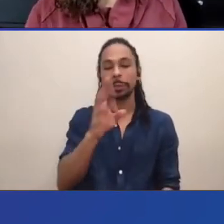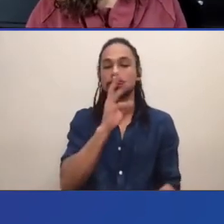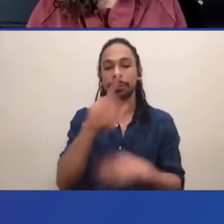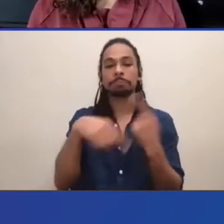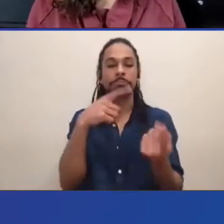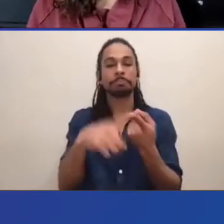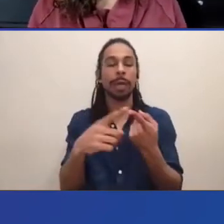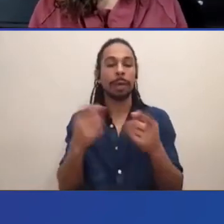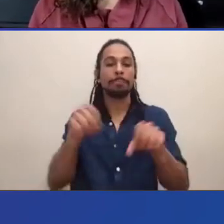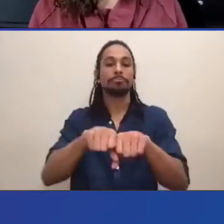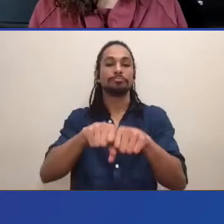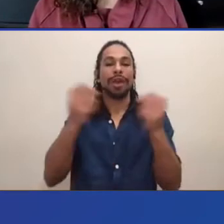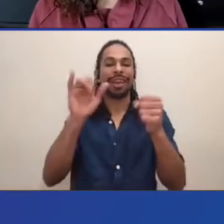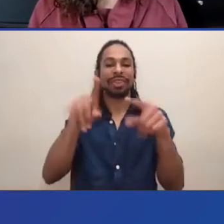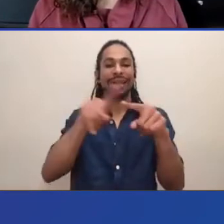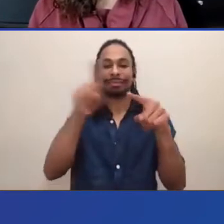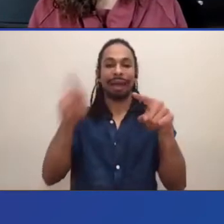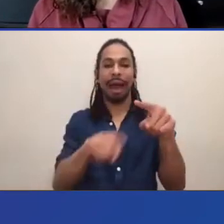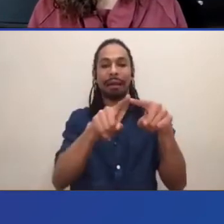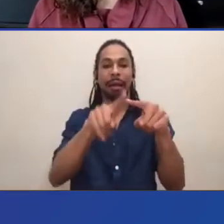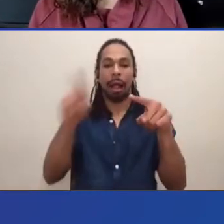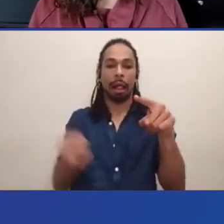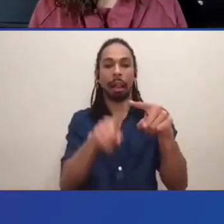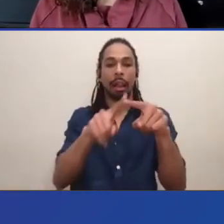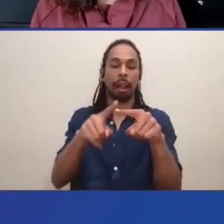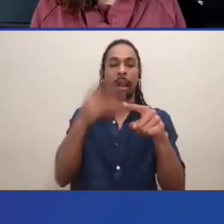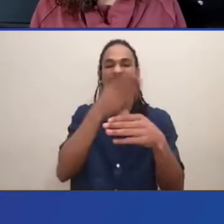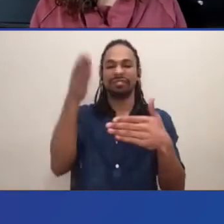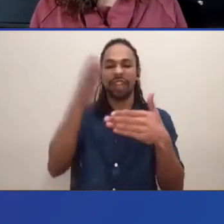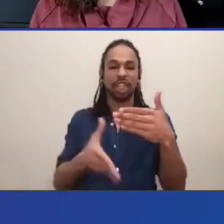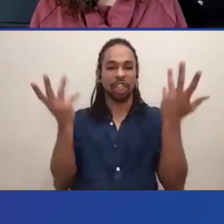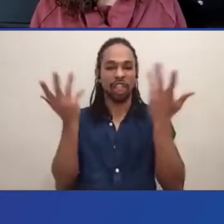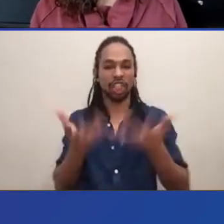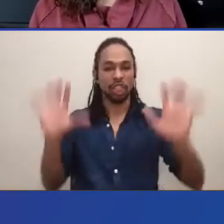breaking the cycle, you know, I mean, cycle,